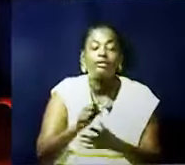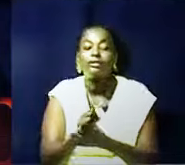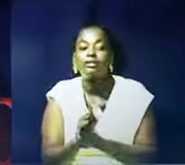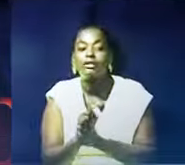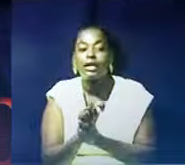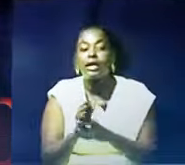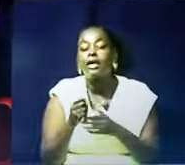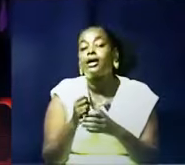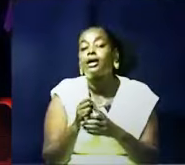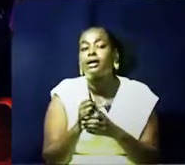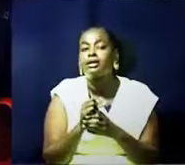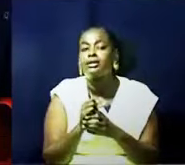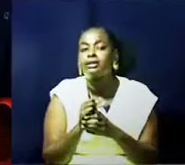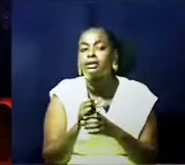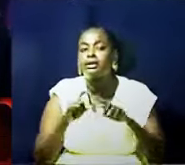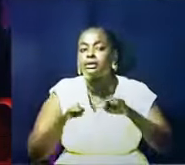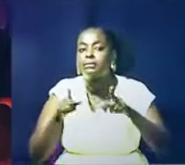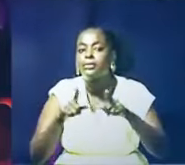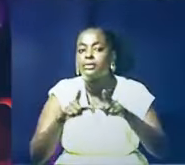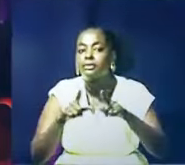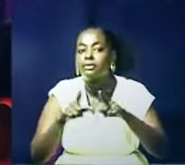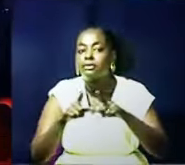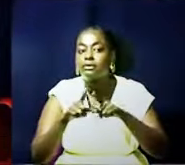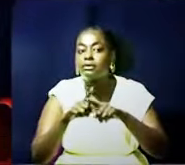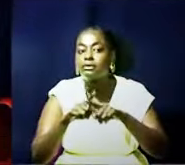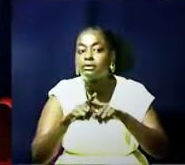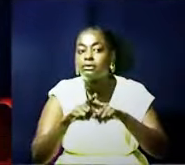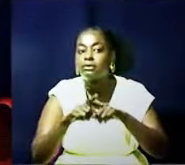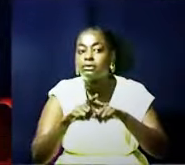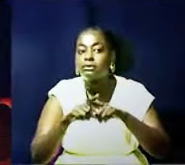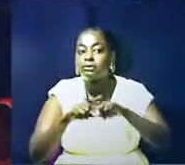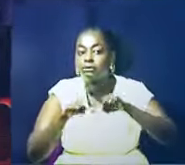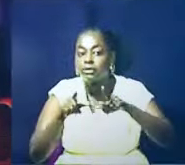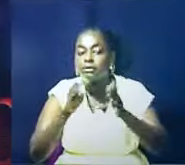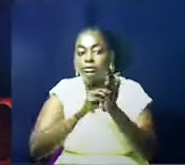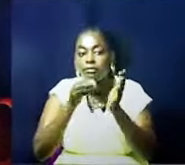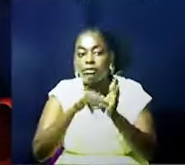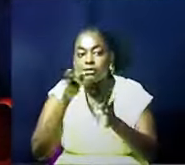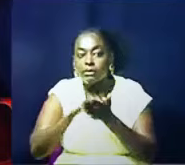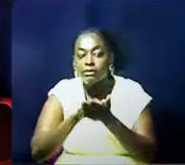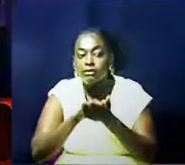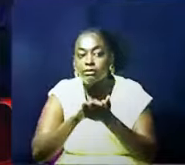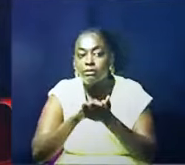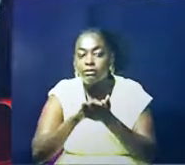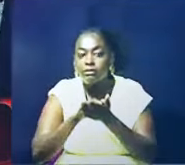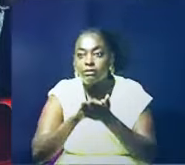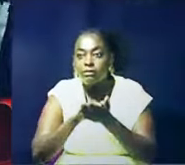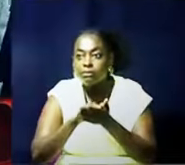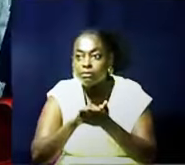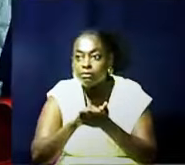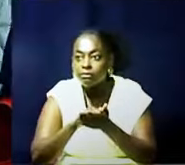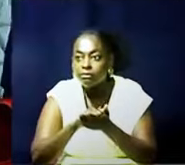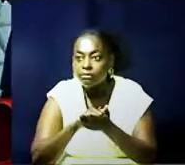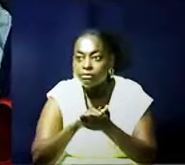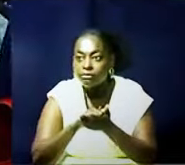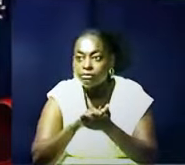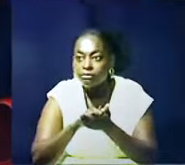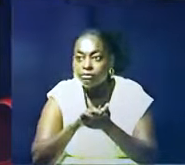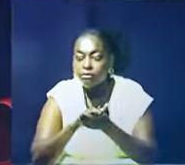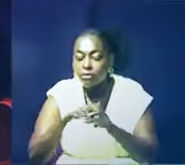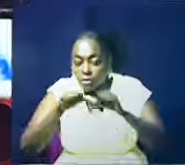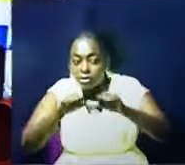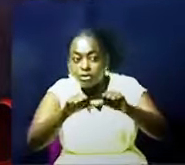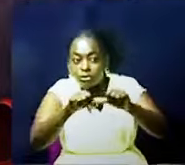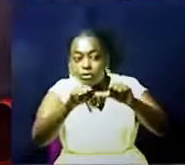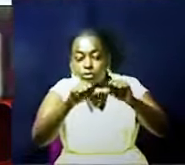together. But now, the but means that this is a conjunction. Instead of continuing